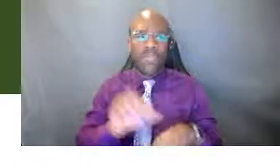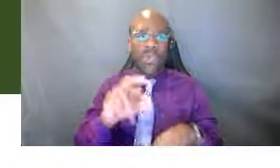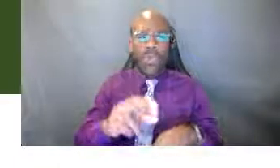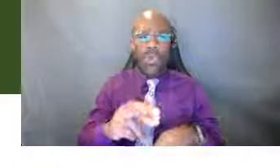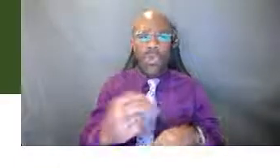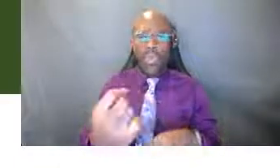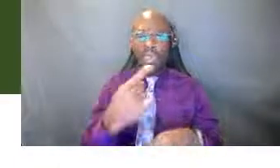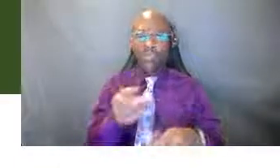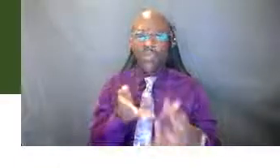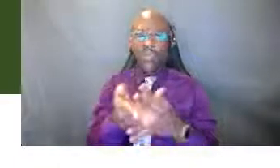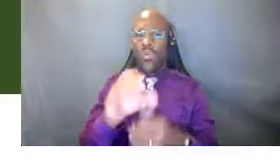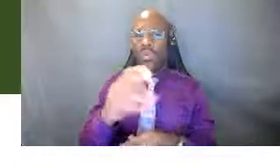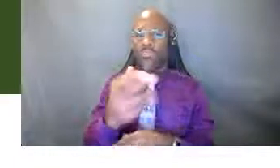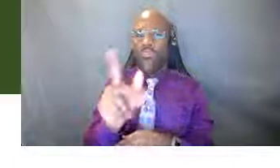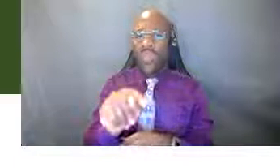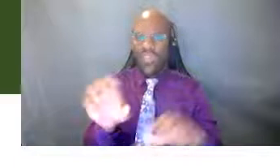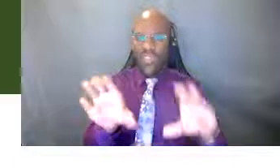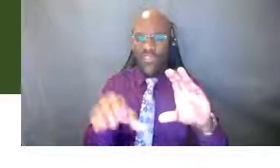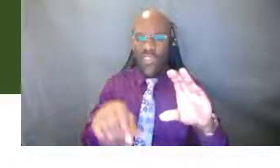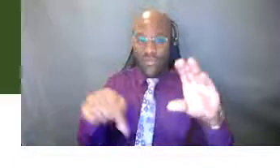in the chat.